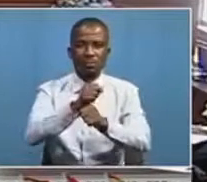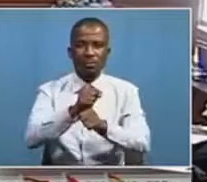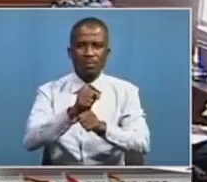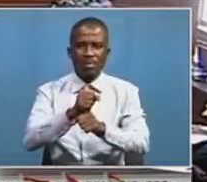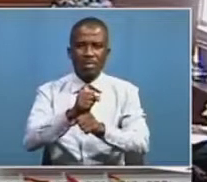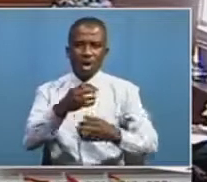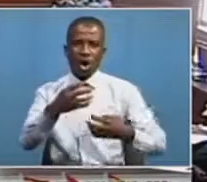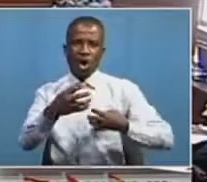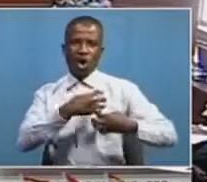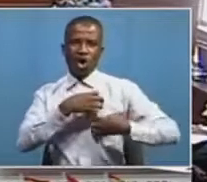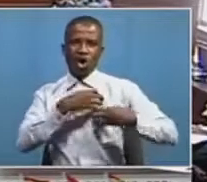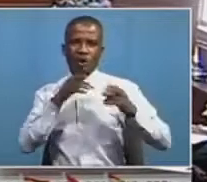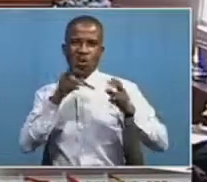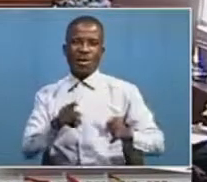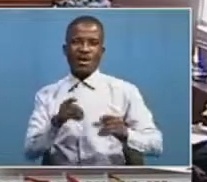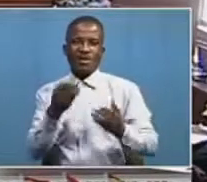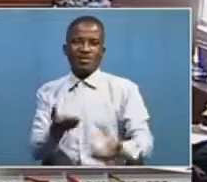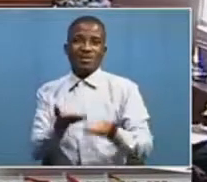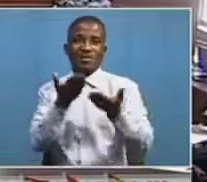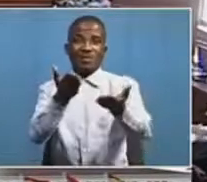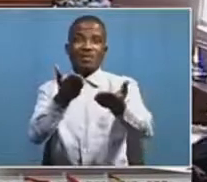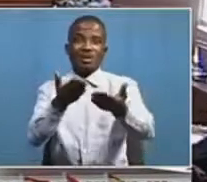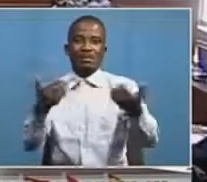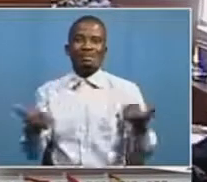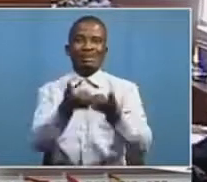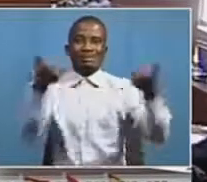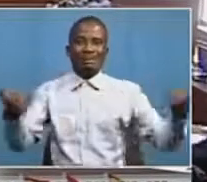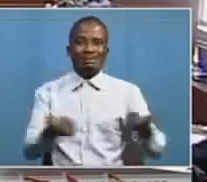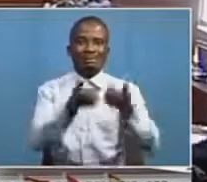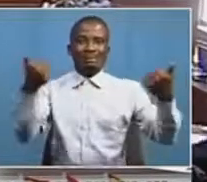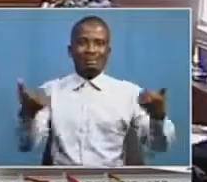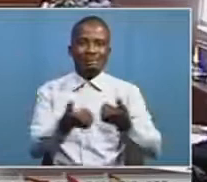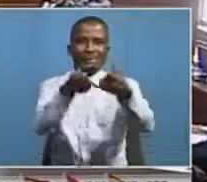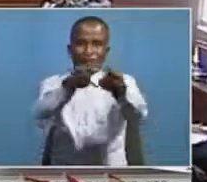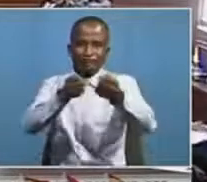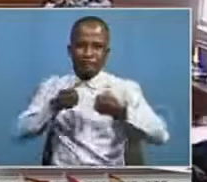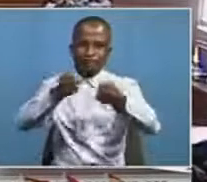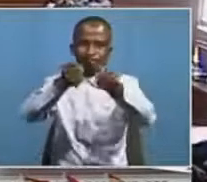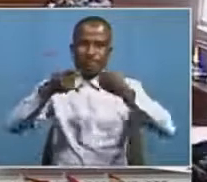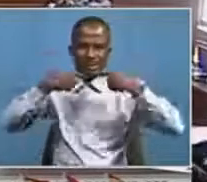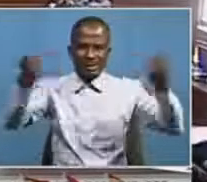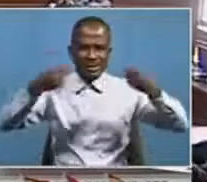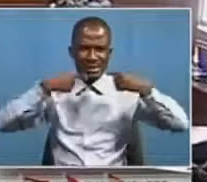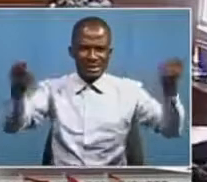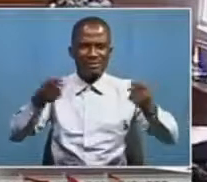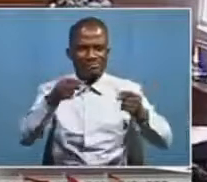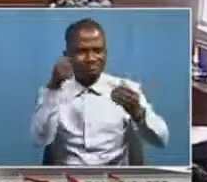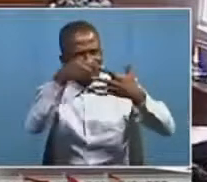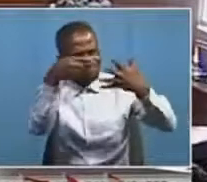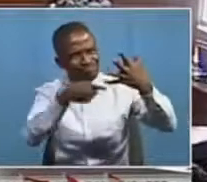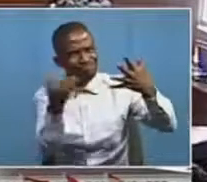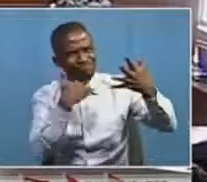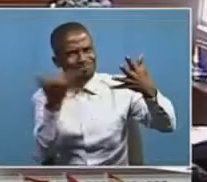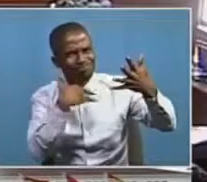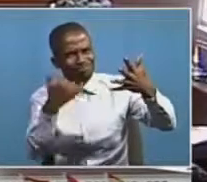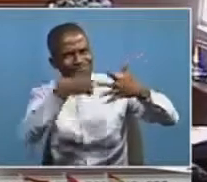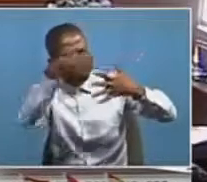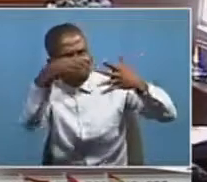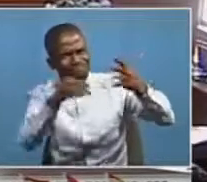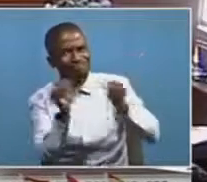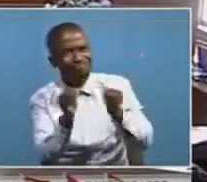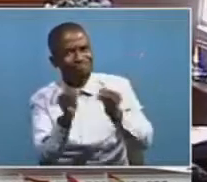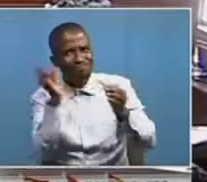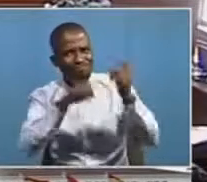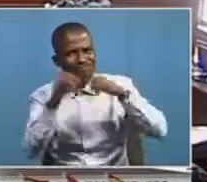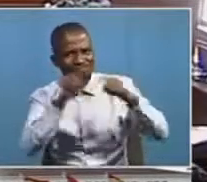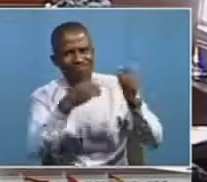filed this petition to challenge the declaration made on the grounds of alleged errors and lack of transparency on the part of the first respondent in